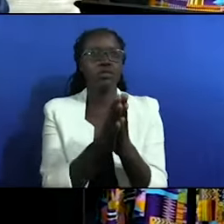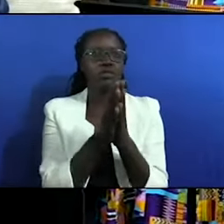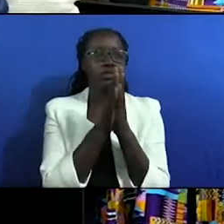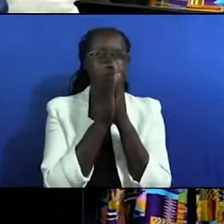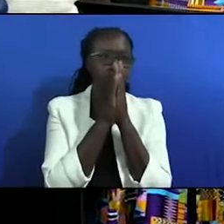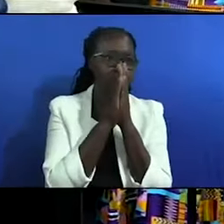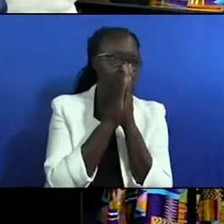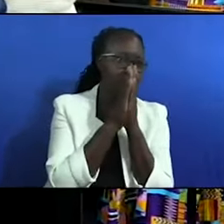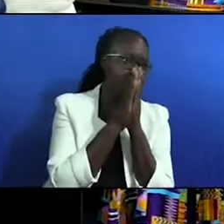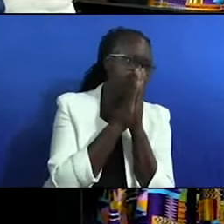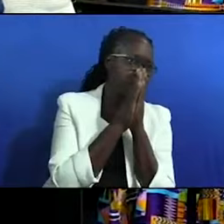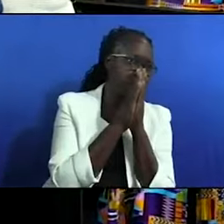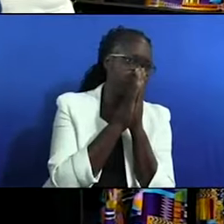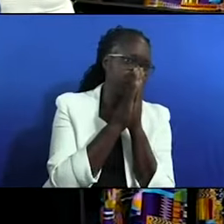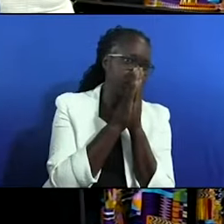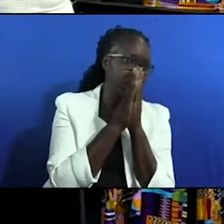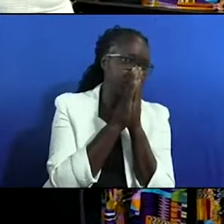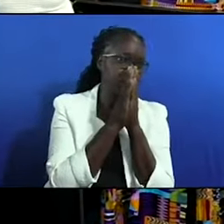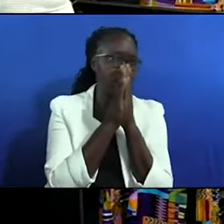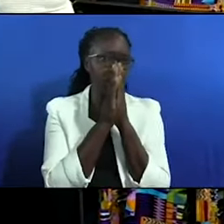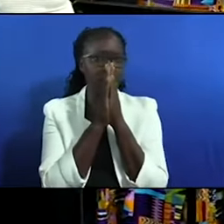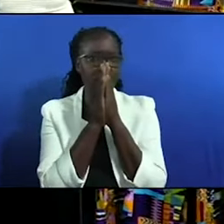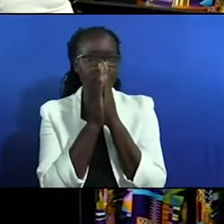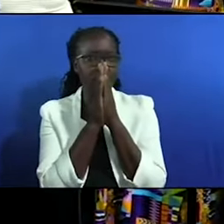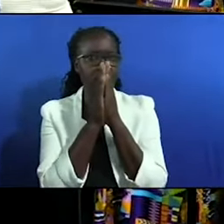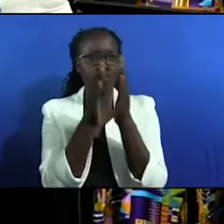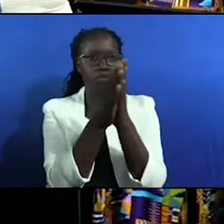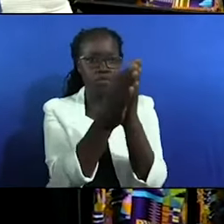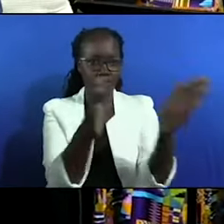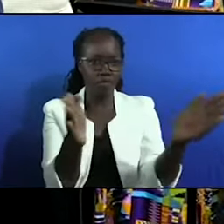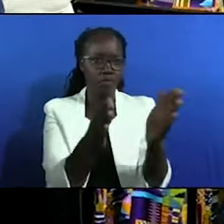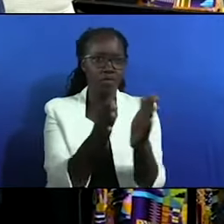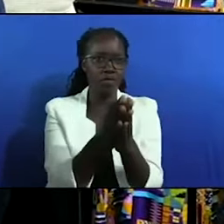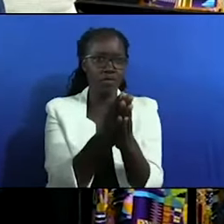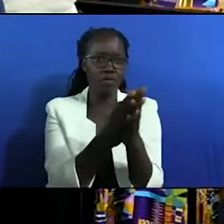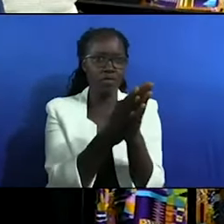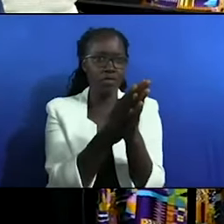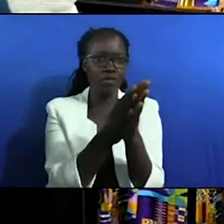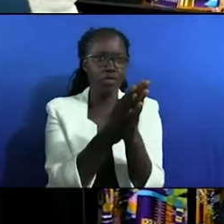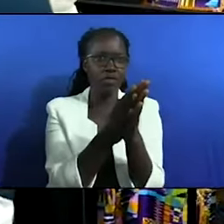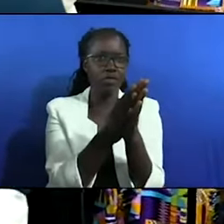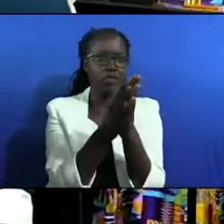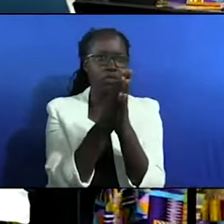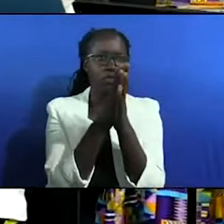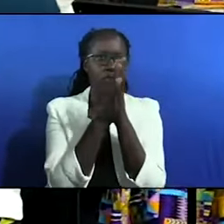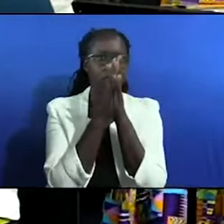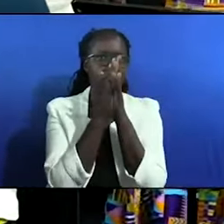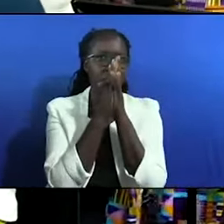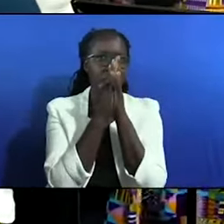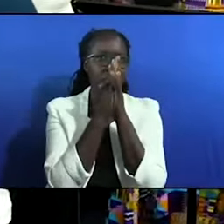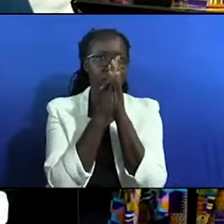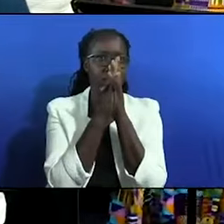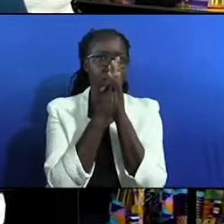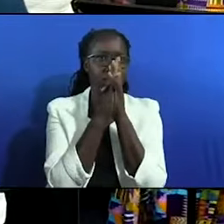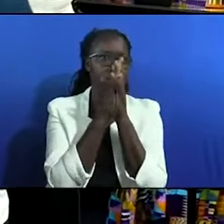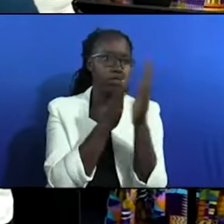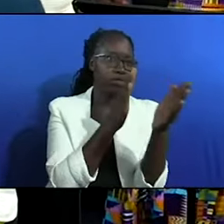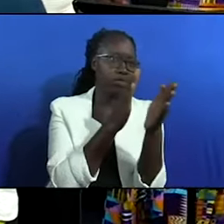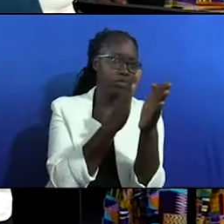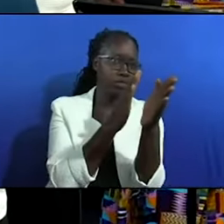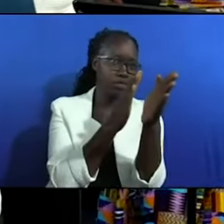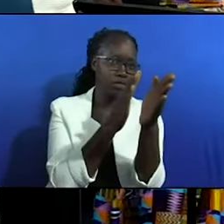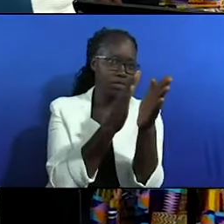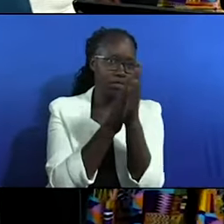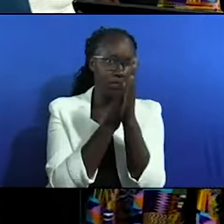love, Professor. Thank you for coming, my brother. Know those who are here. Those who are here. Thank you. God bless you. Thank you for